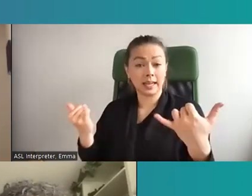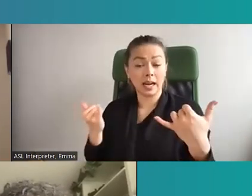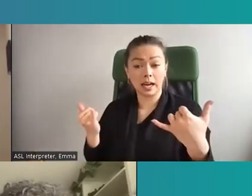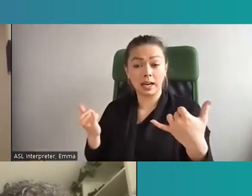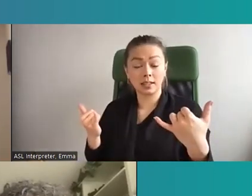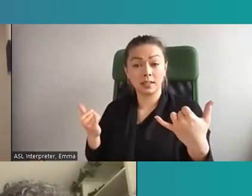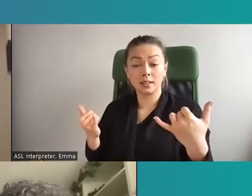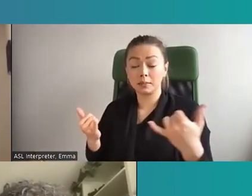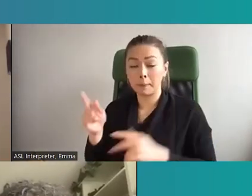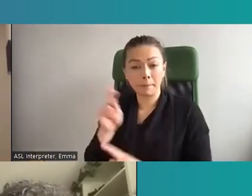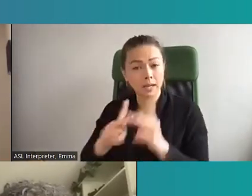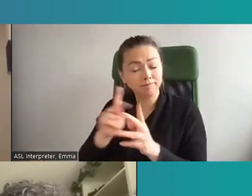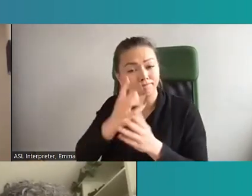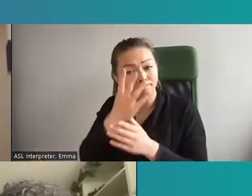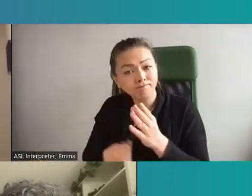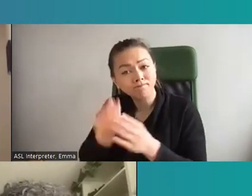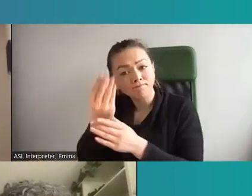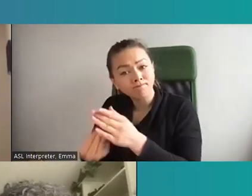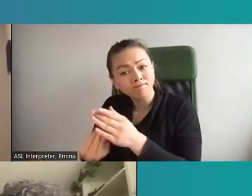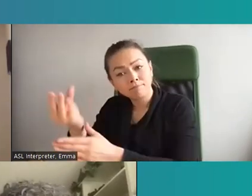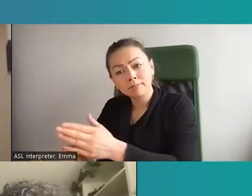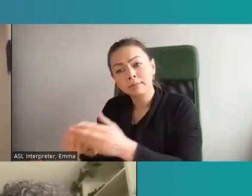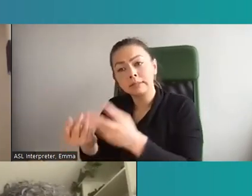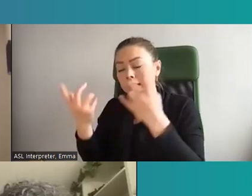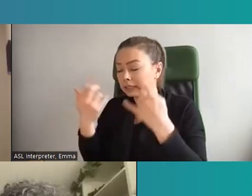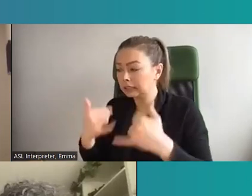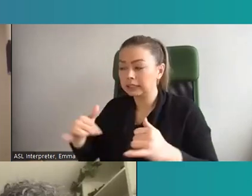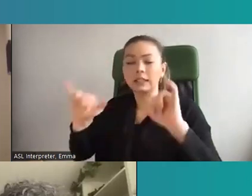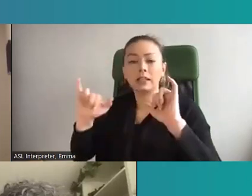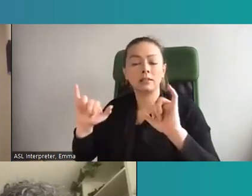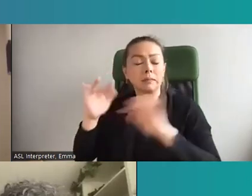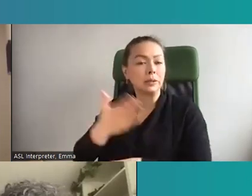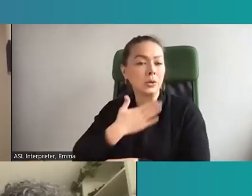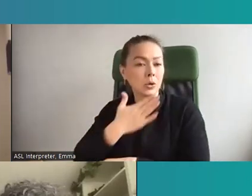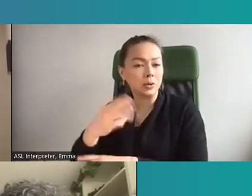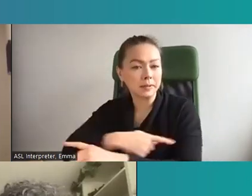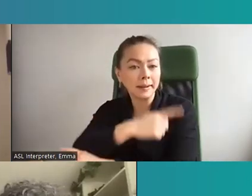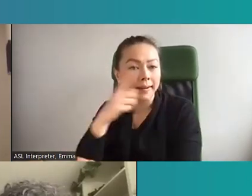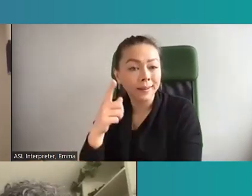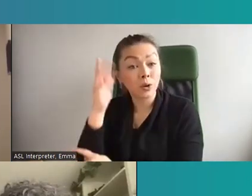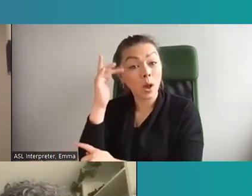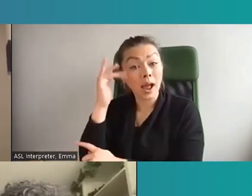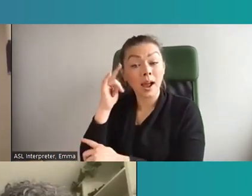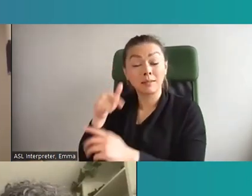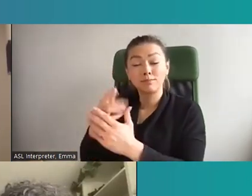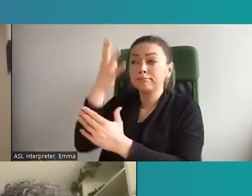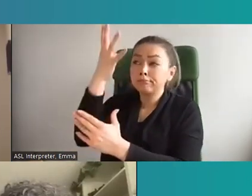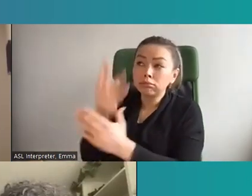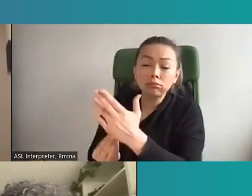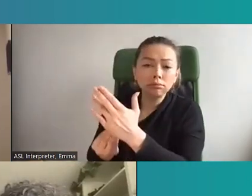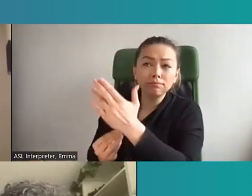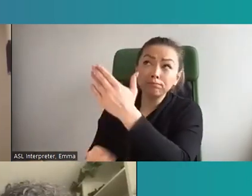pass on. Because they're continuing their journey back to the Creator. So,